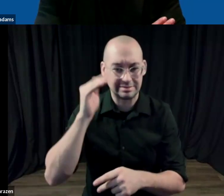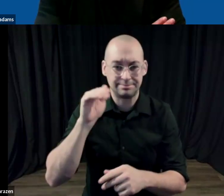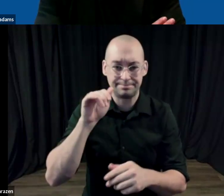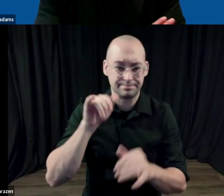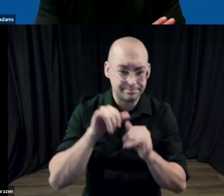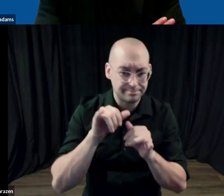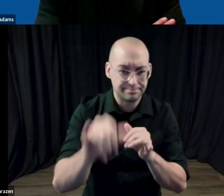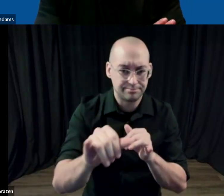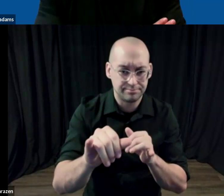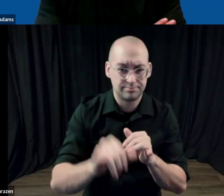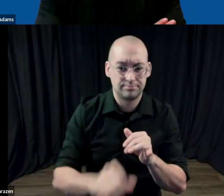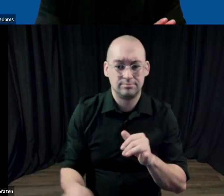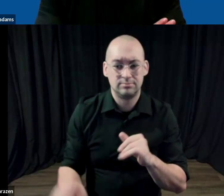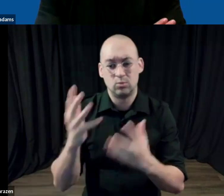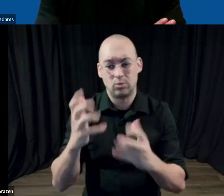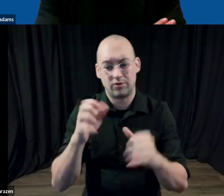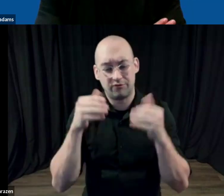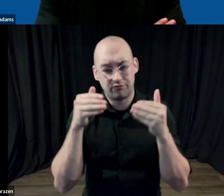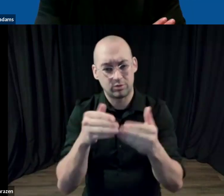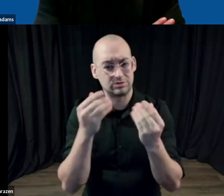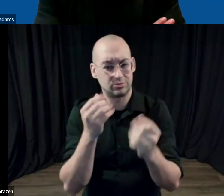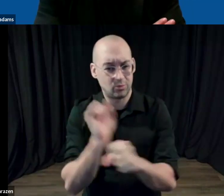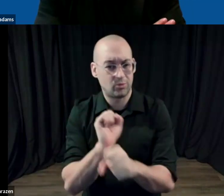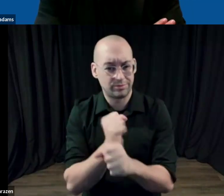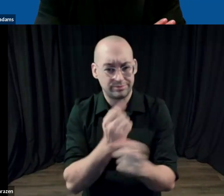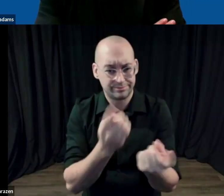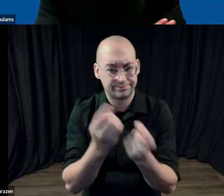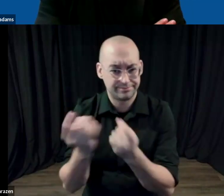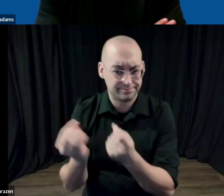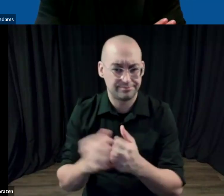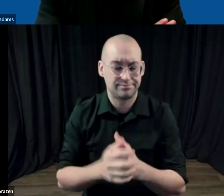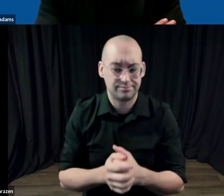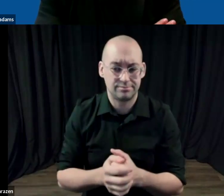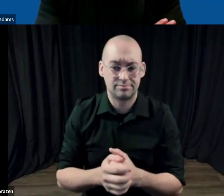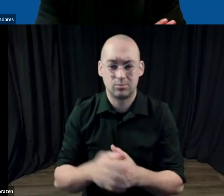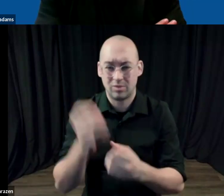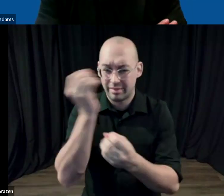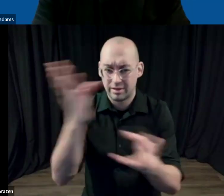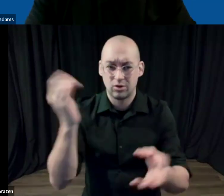we'll definitely, keep folks posted if new developments occur.